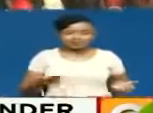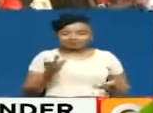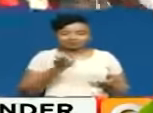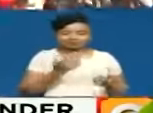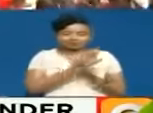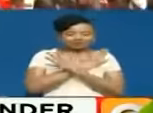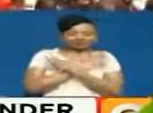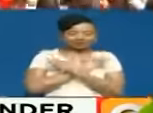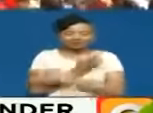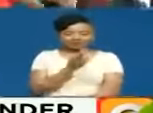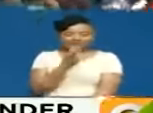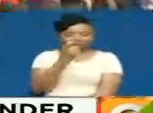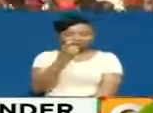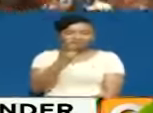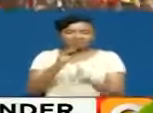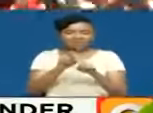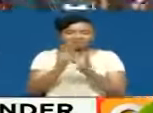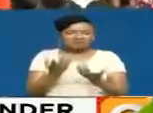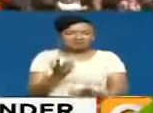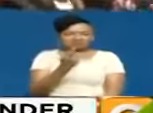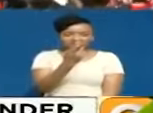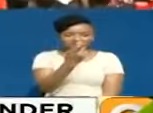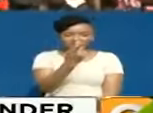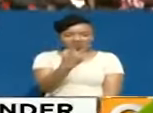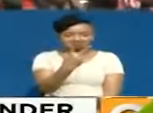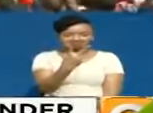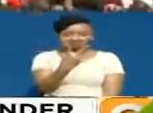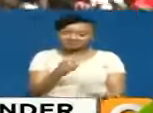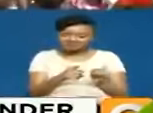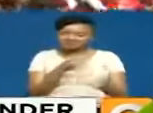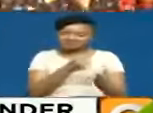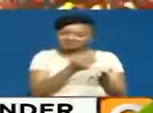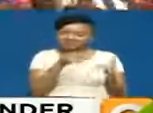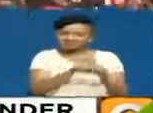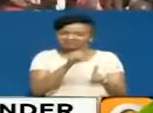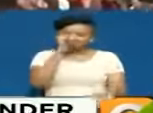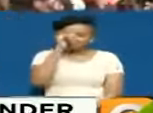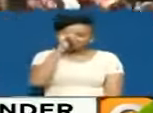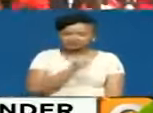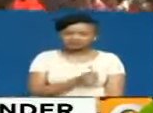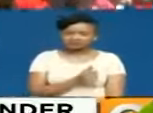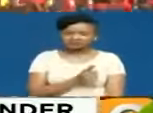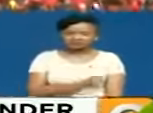now turning into bitter rival while serving in the same government. Stephen Letoo, Citizen TV.